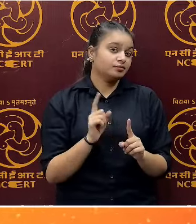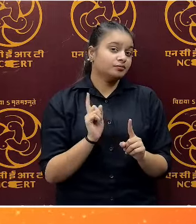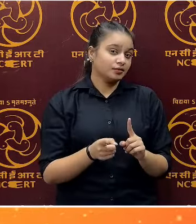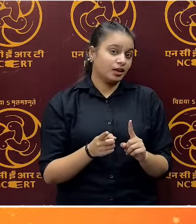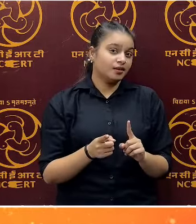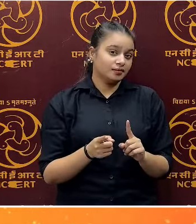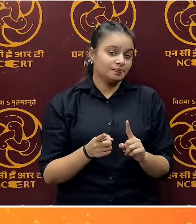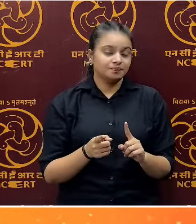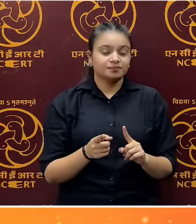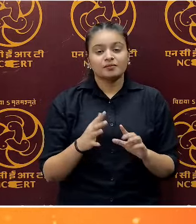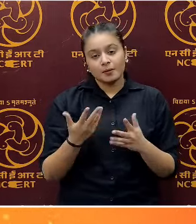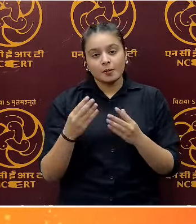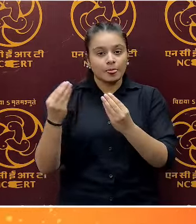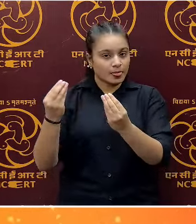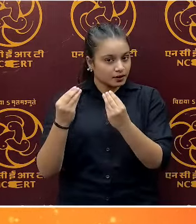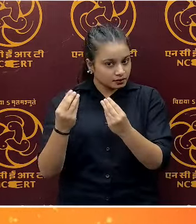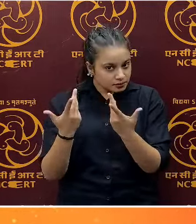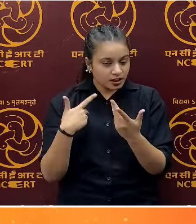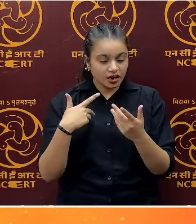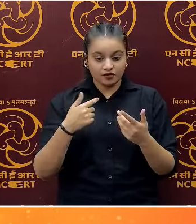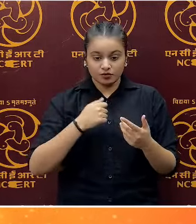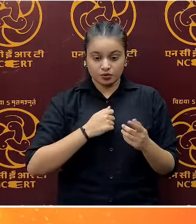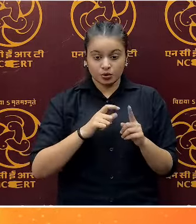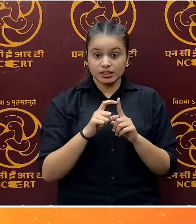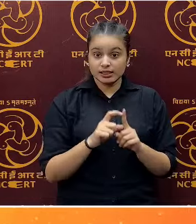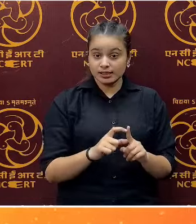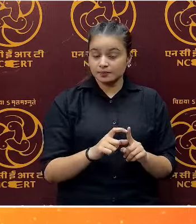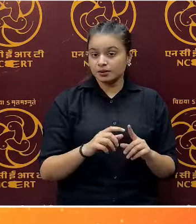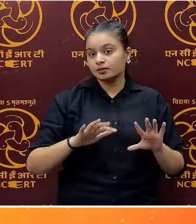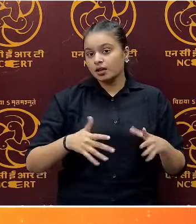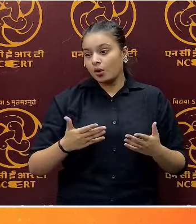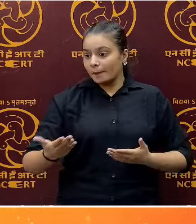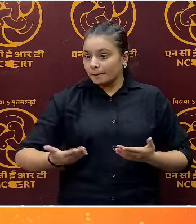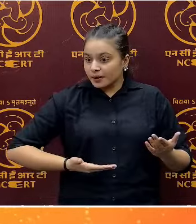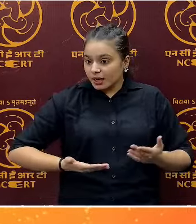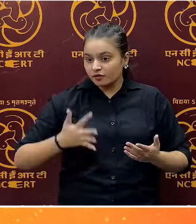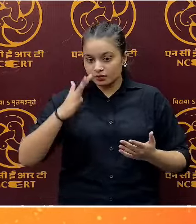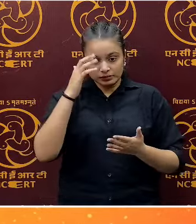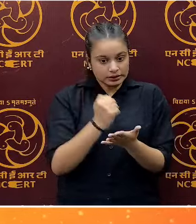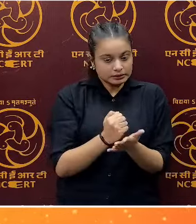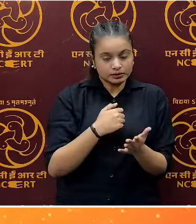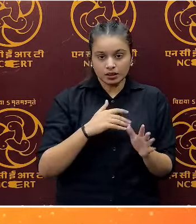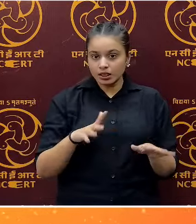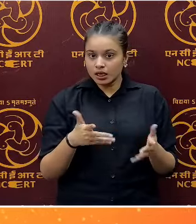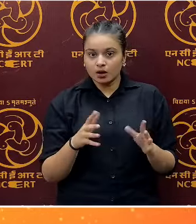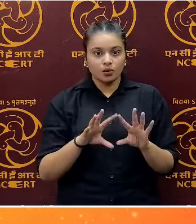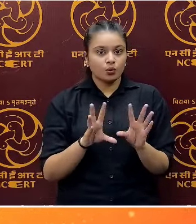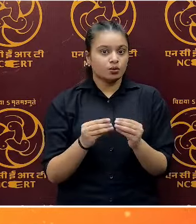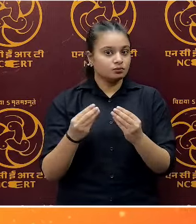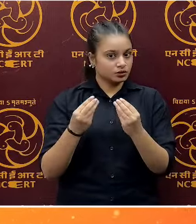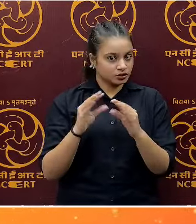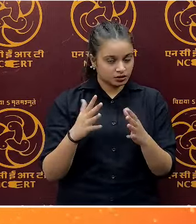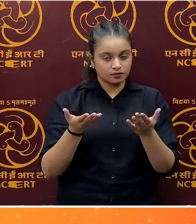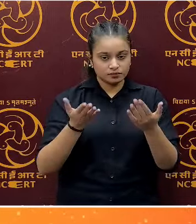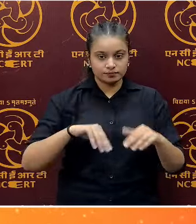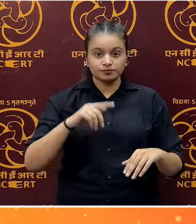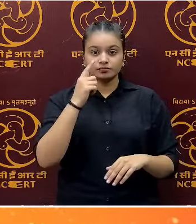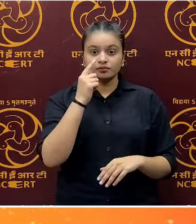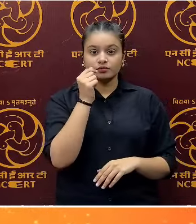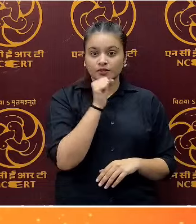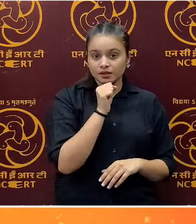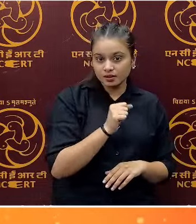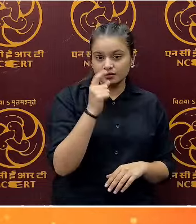absolutely. So they taught us about how to be in discipline, how to take decisions, right? Then there are our grandparents. They Always